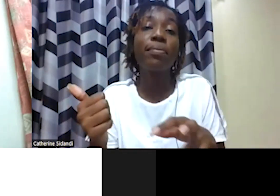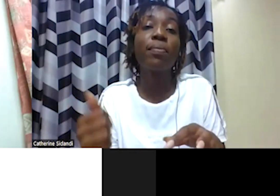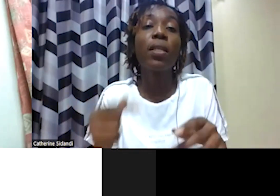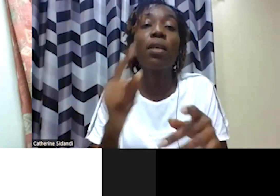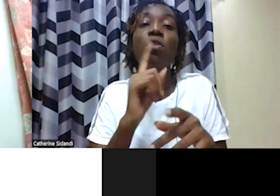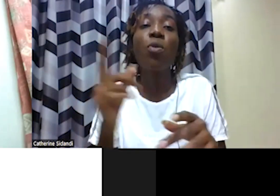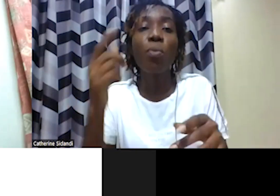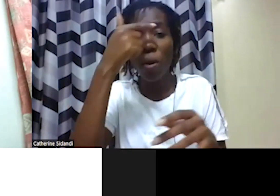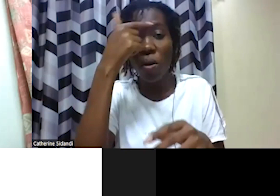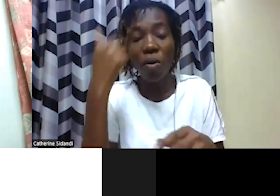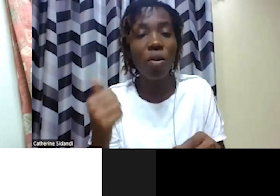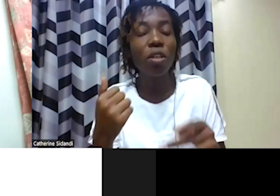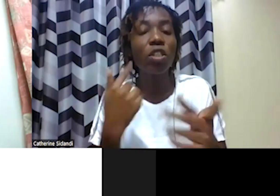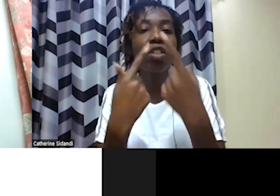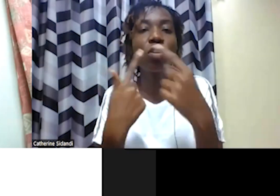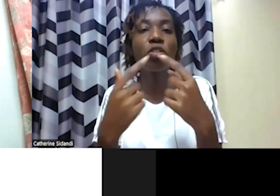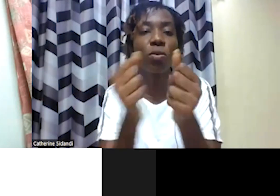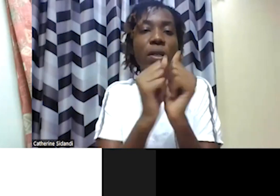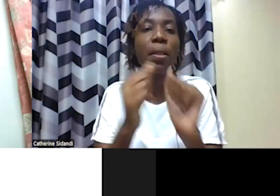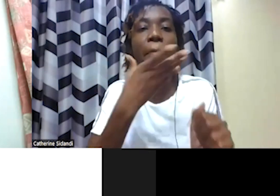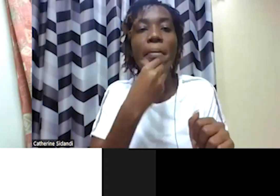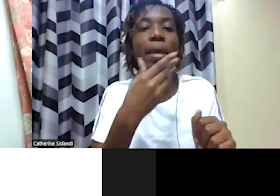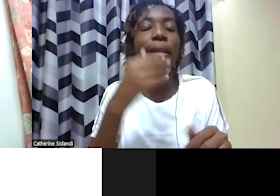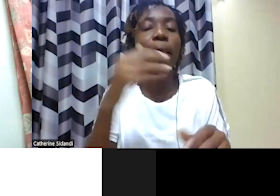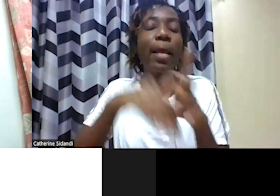also talk to men on the HR,